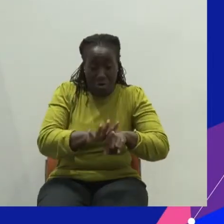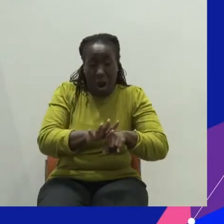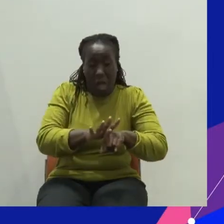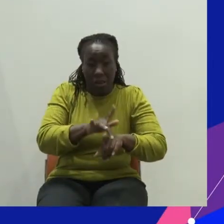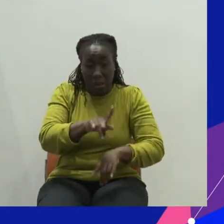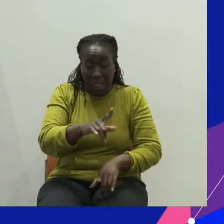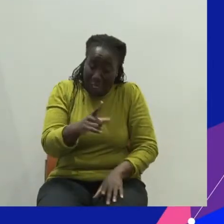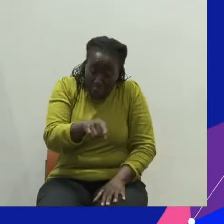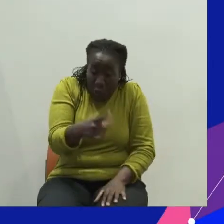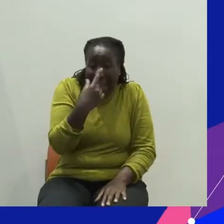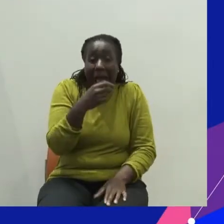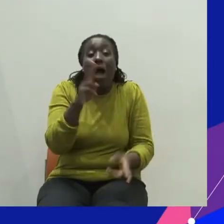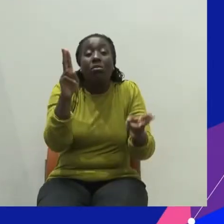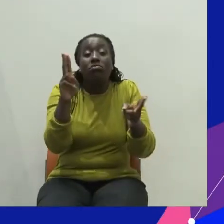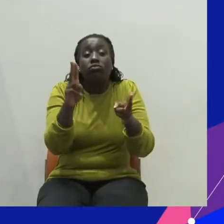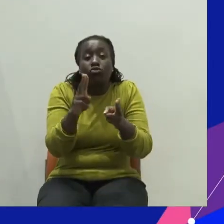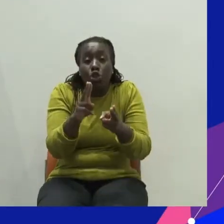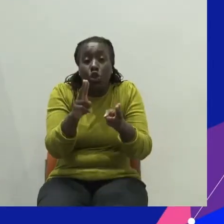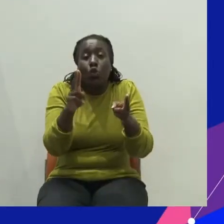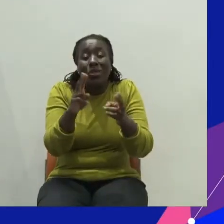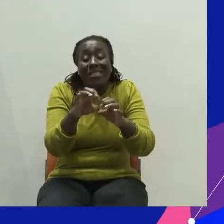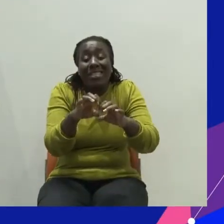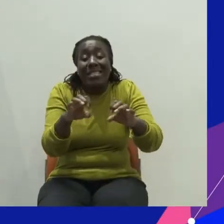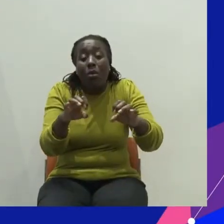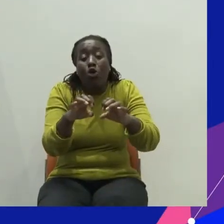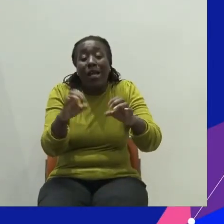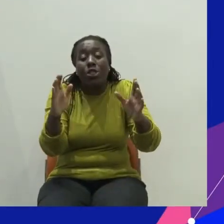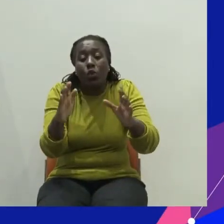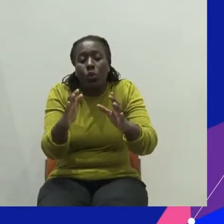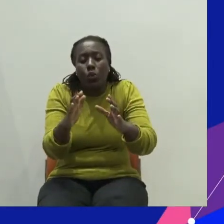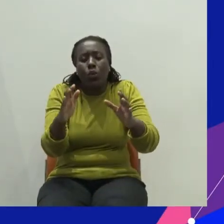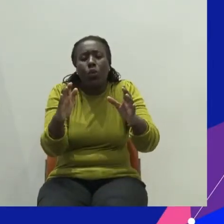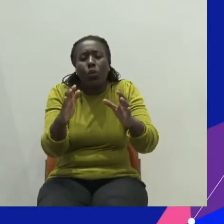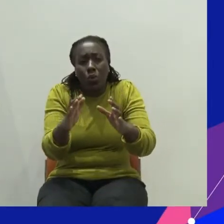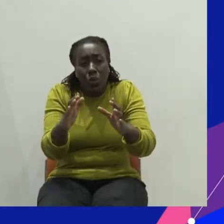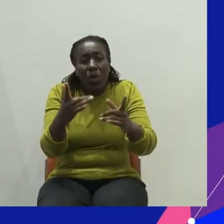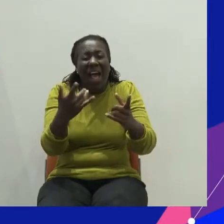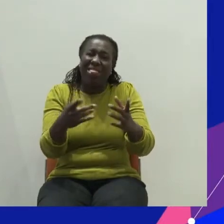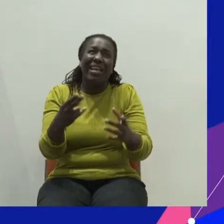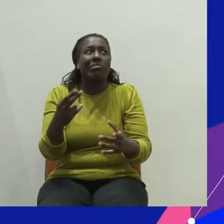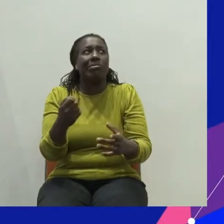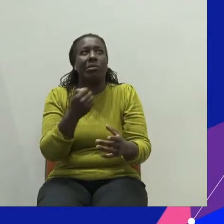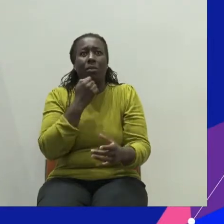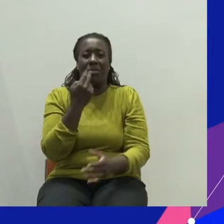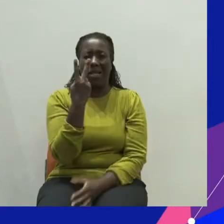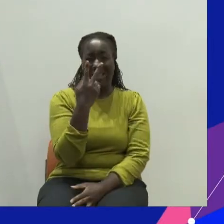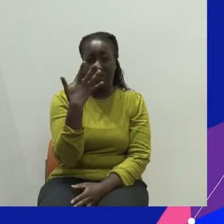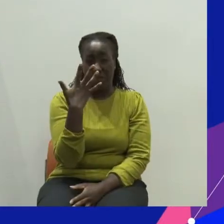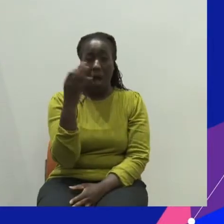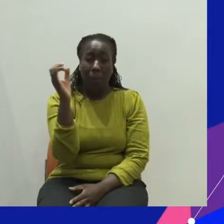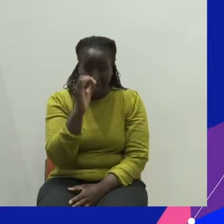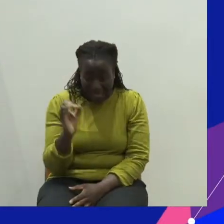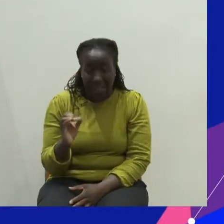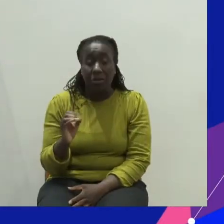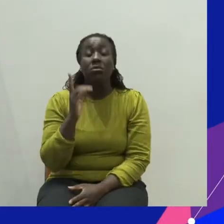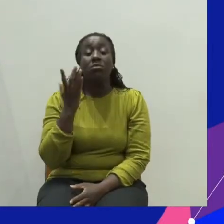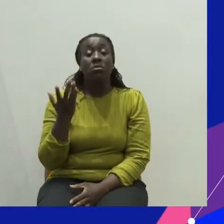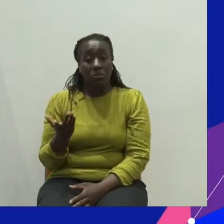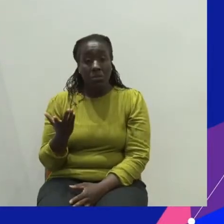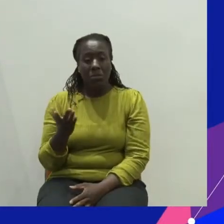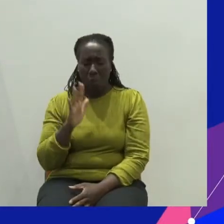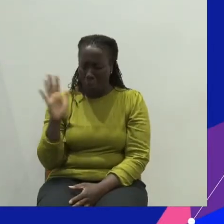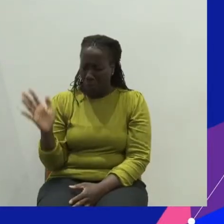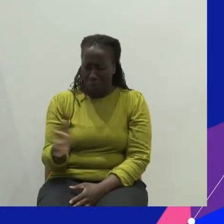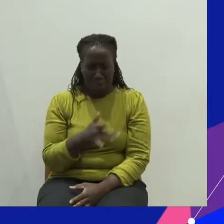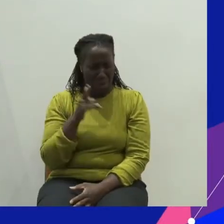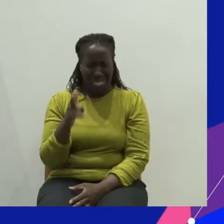could potentially reduce the separations cost compared to distillation. I think the number was something like 75%. So all of